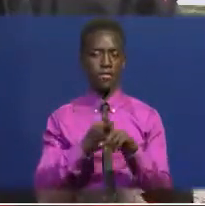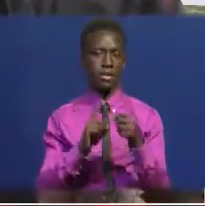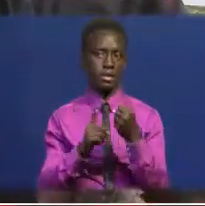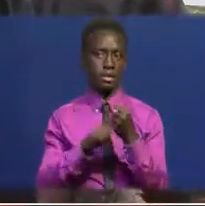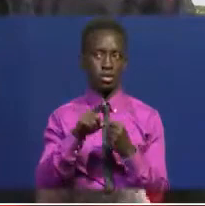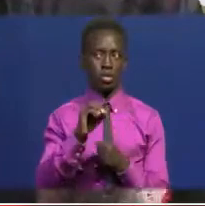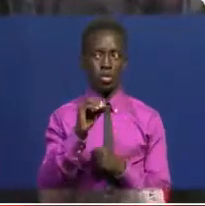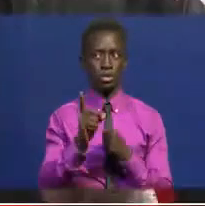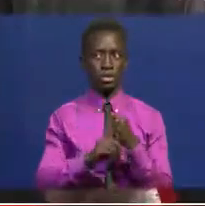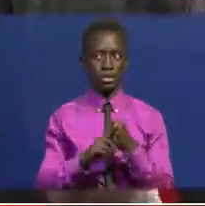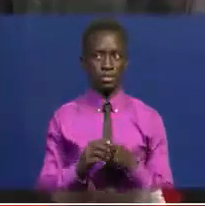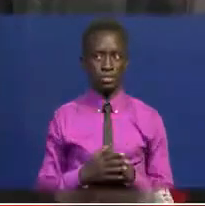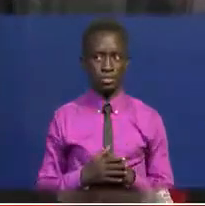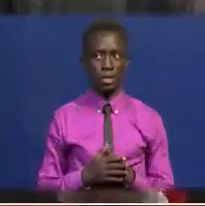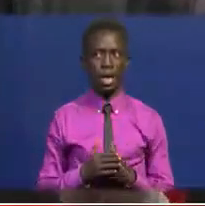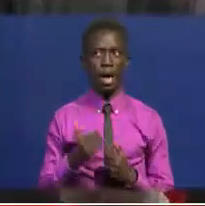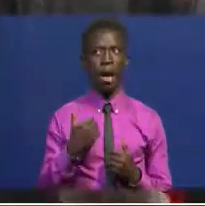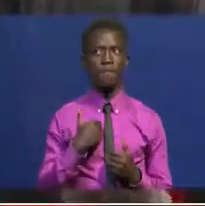p.m. We have